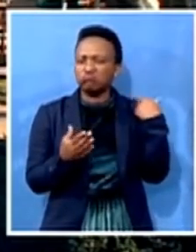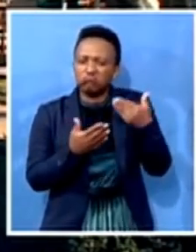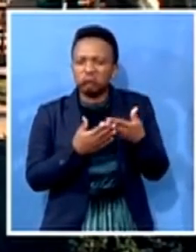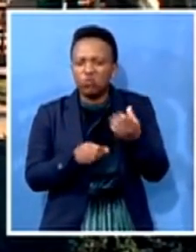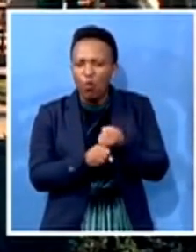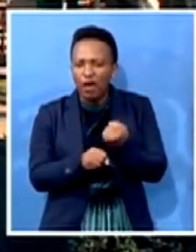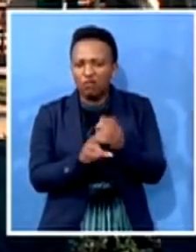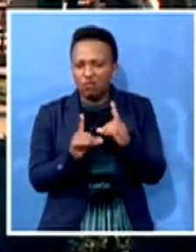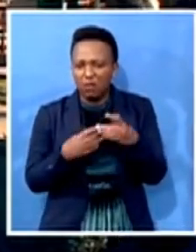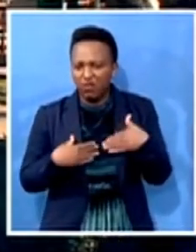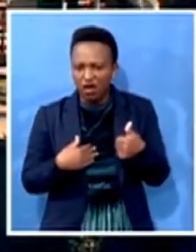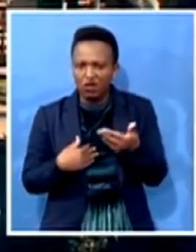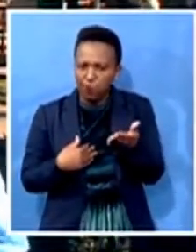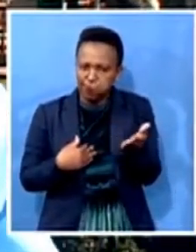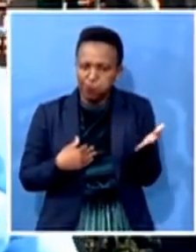Yeah.